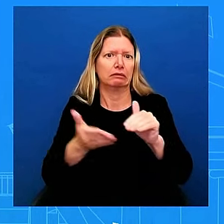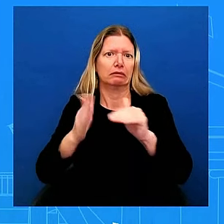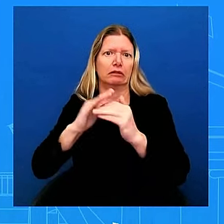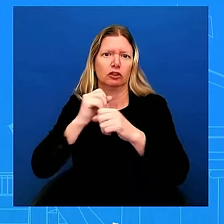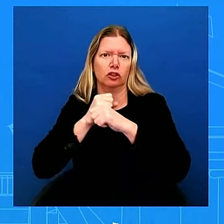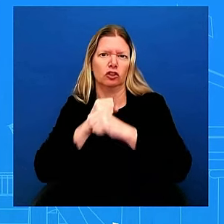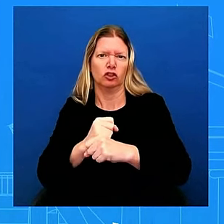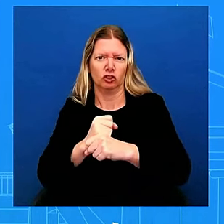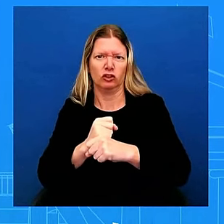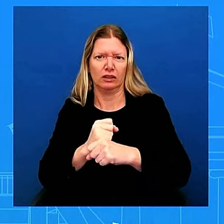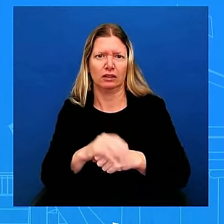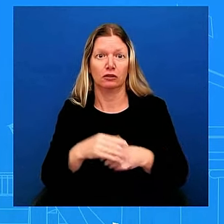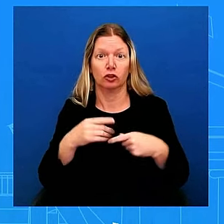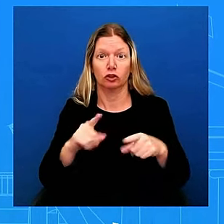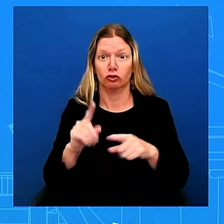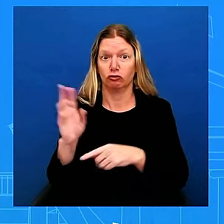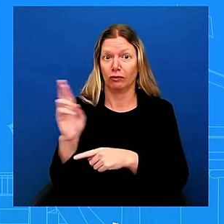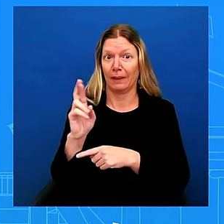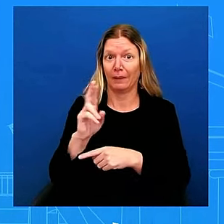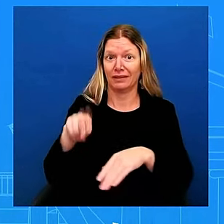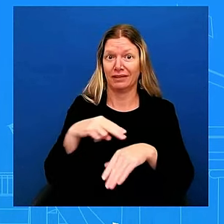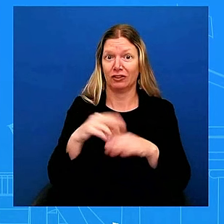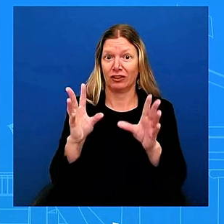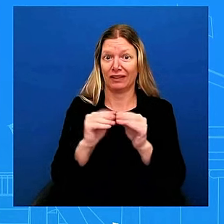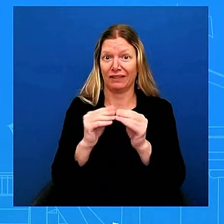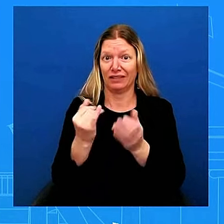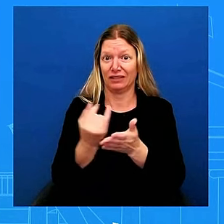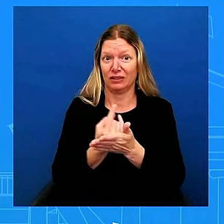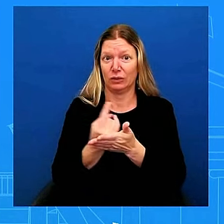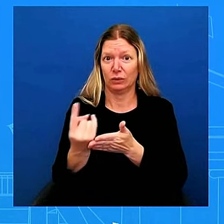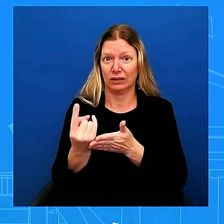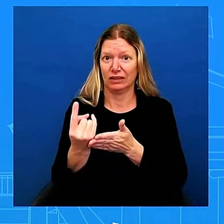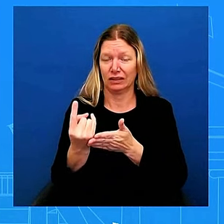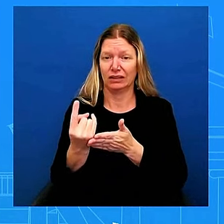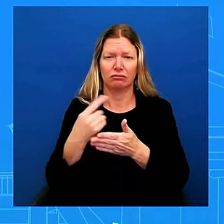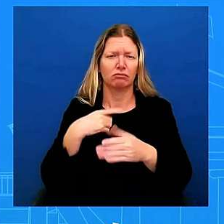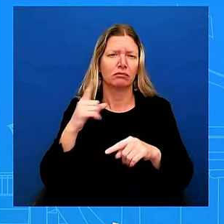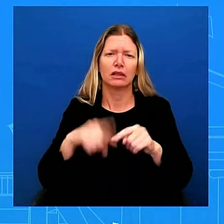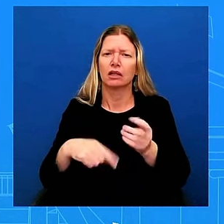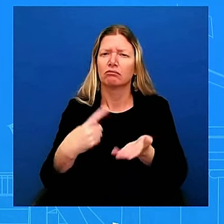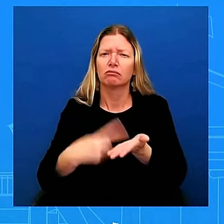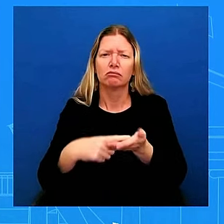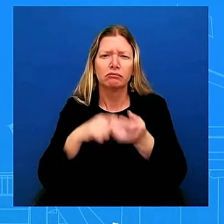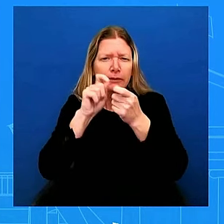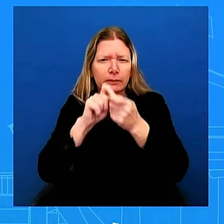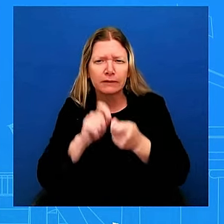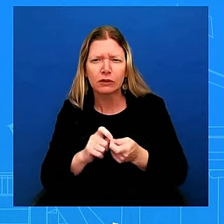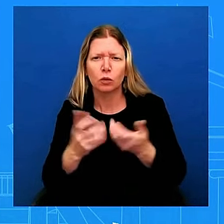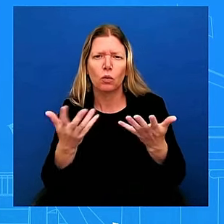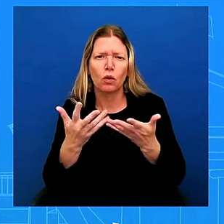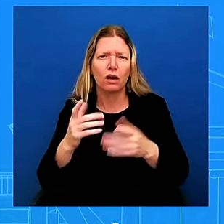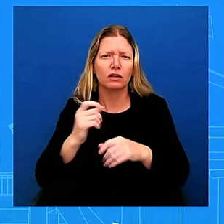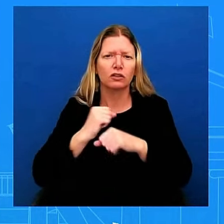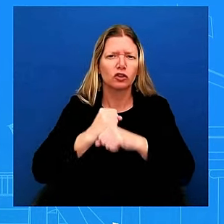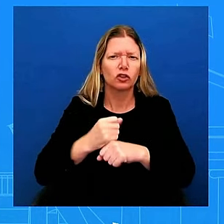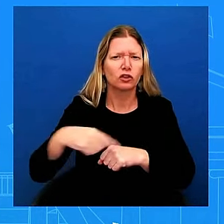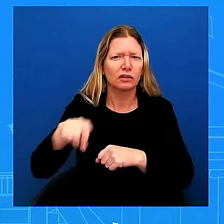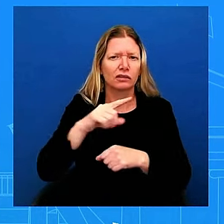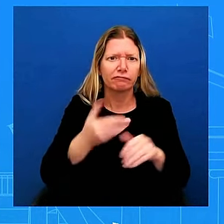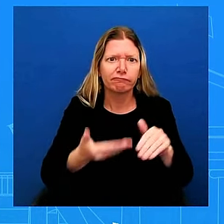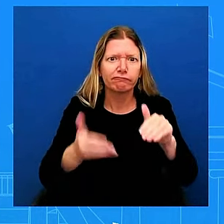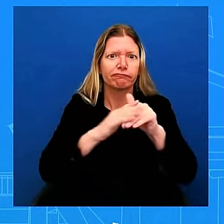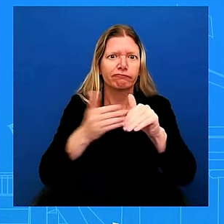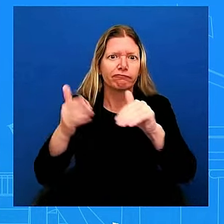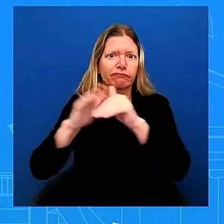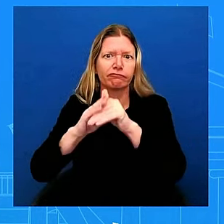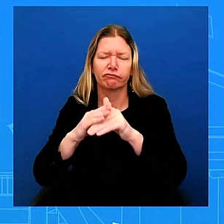of the protection or the enhancements made, as they involve sensitive tactics and procedures. I can say,